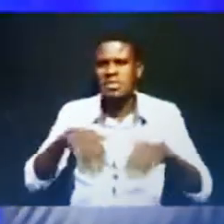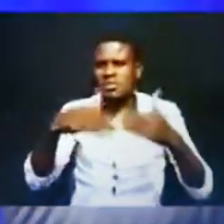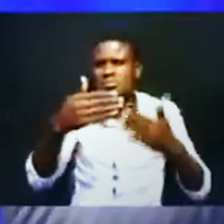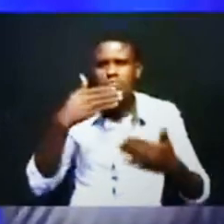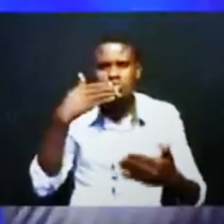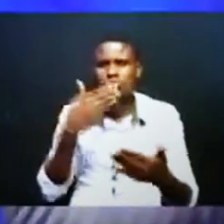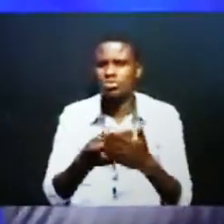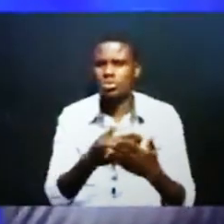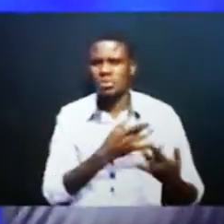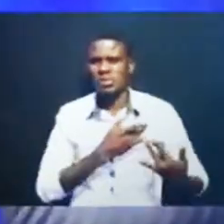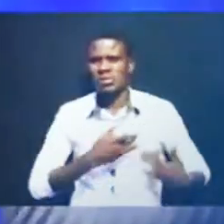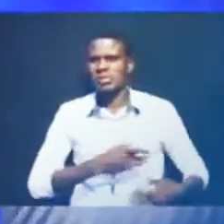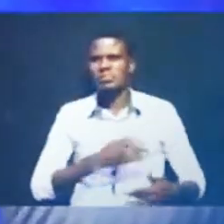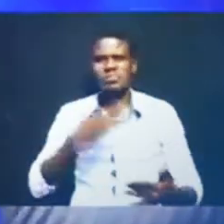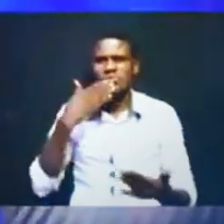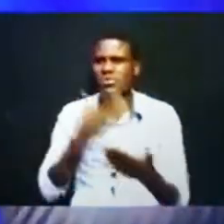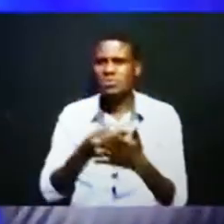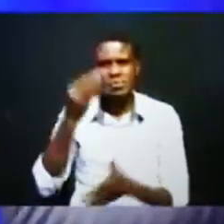and a good mind. So